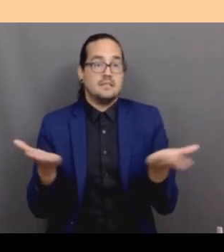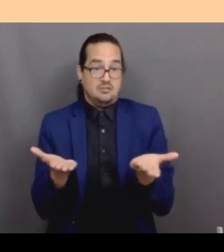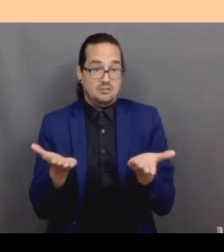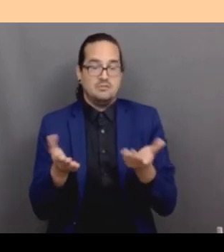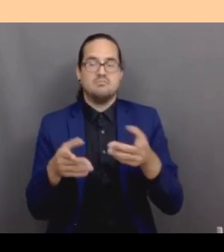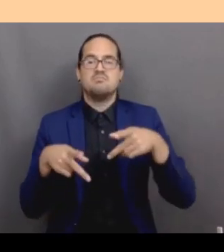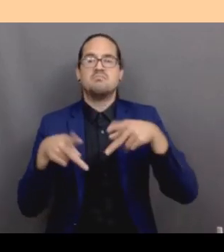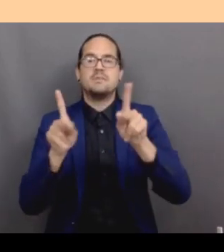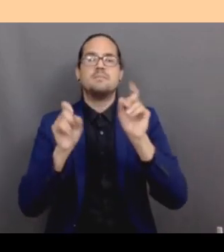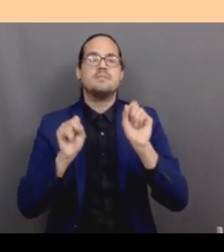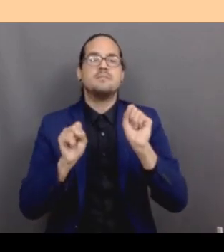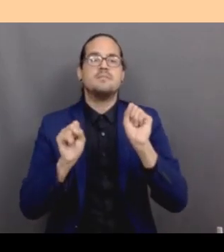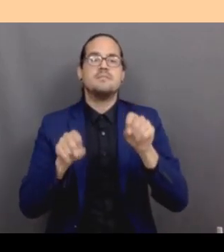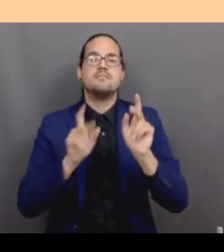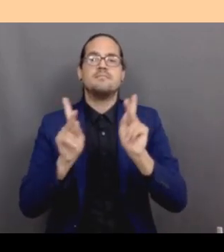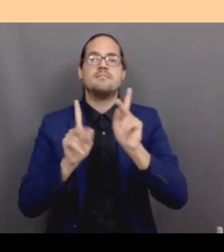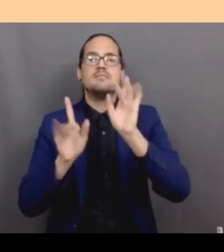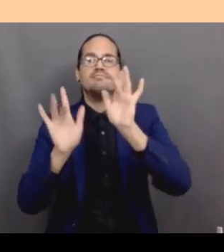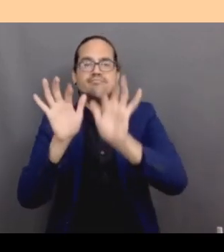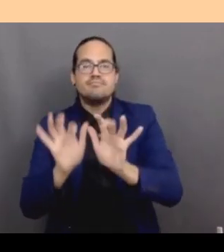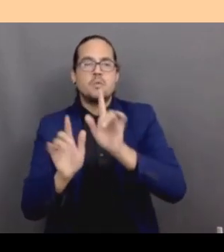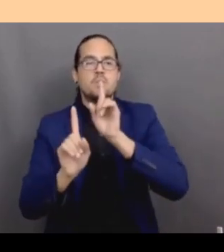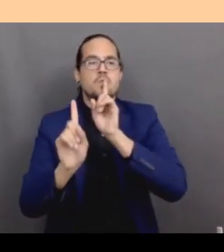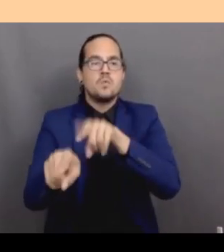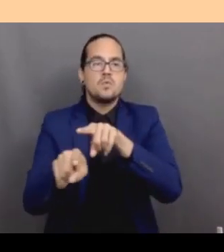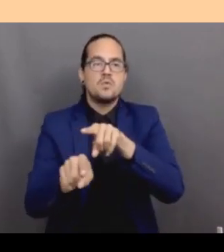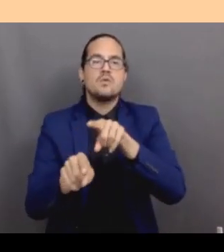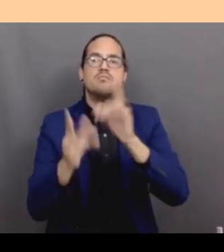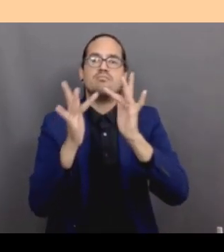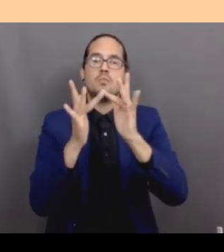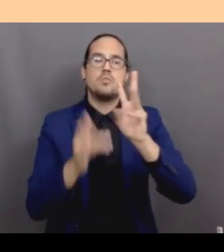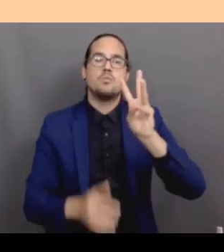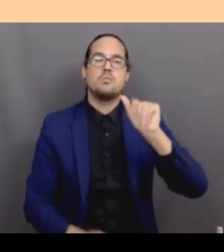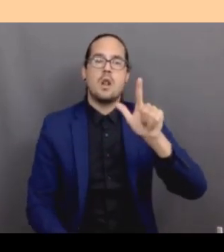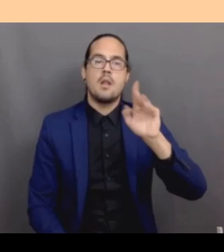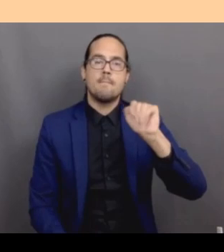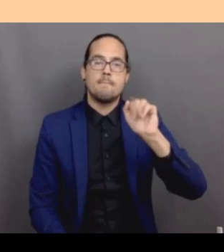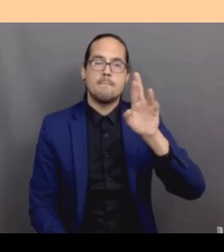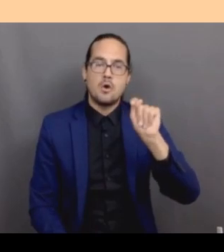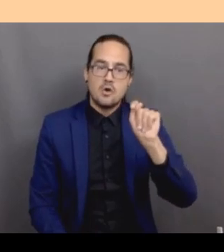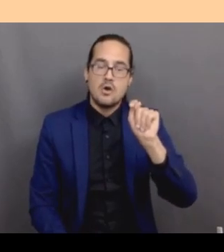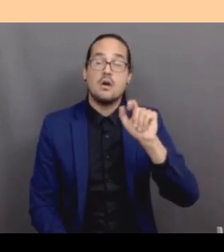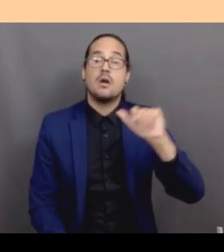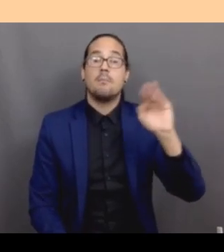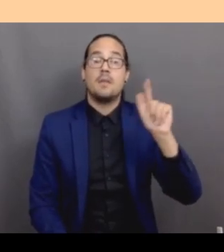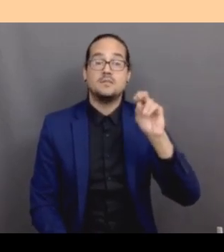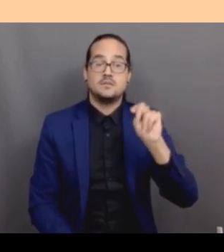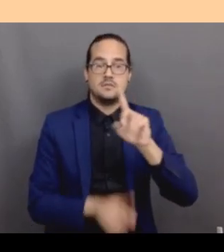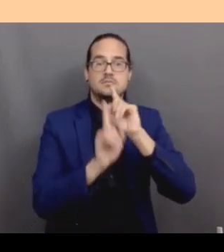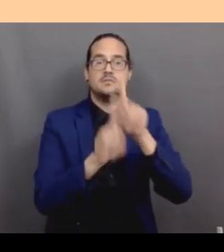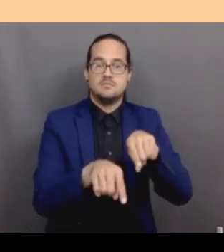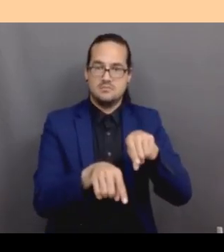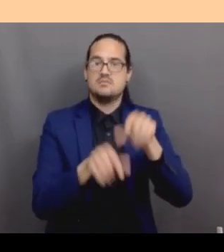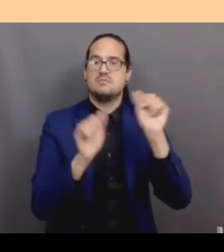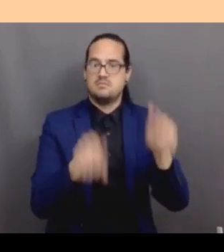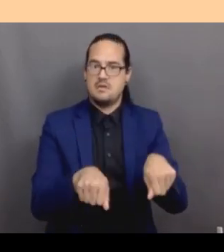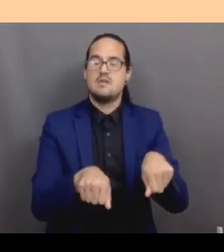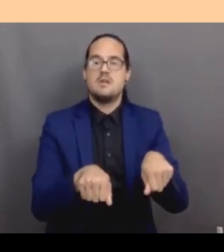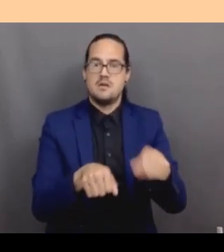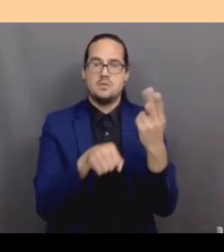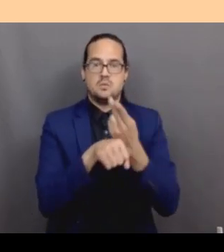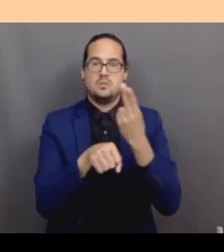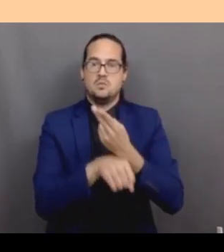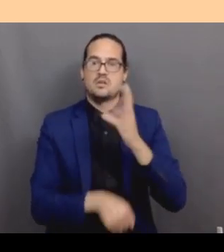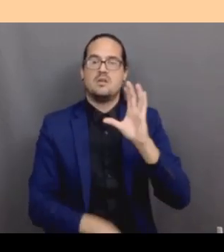from Walmart and Amazon, which is a great new service. One of the amazing opportunities is our partnership between